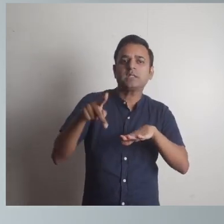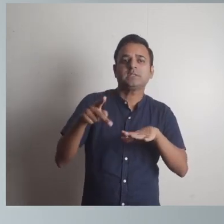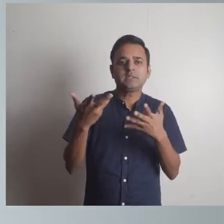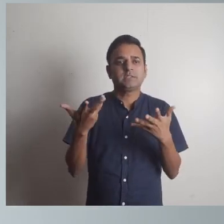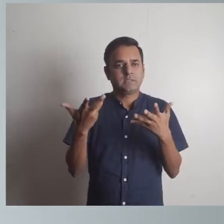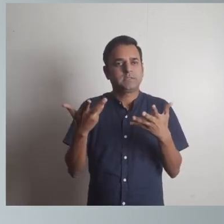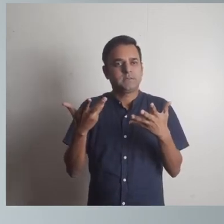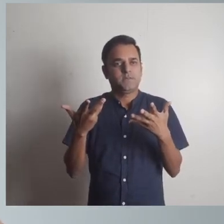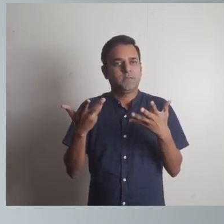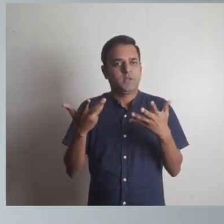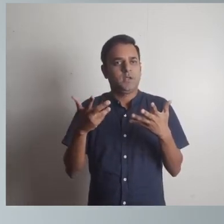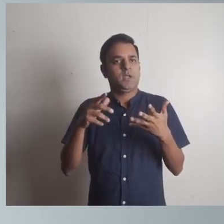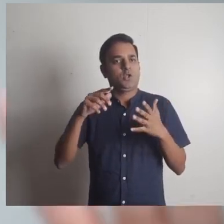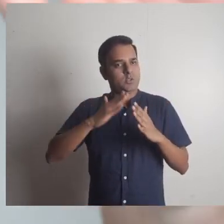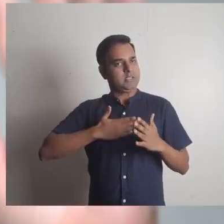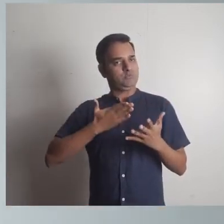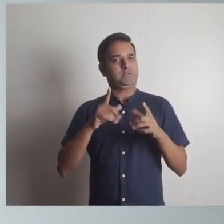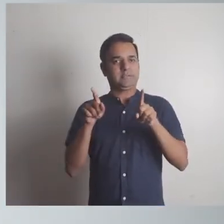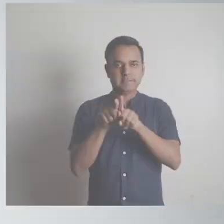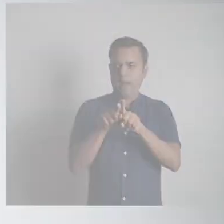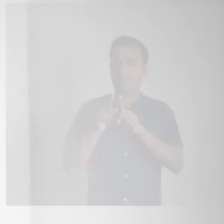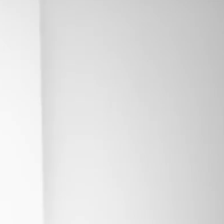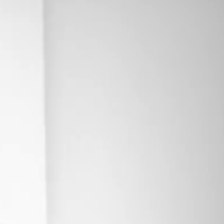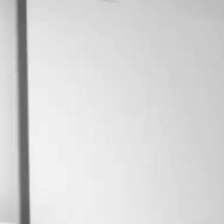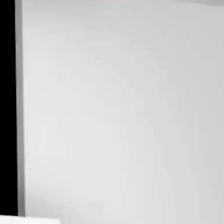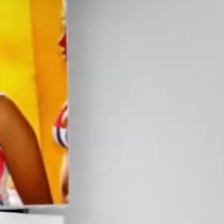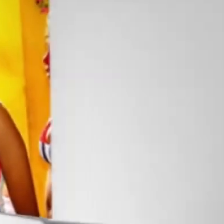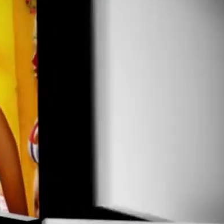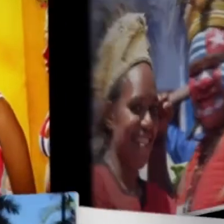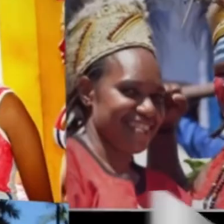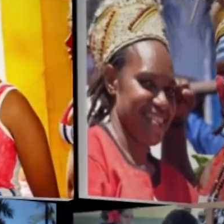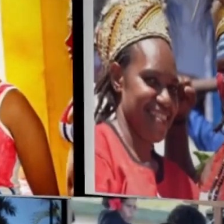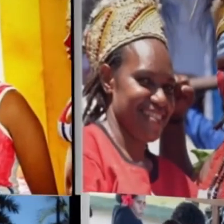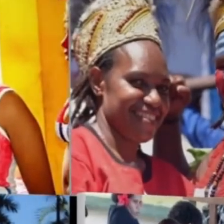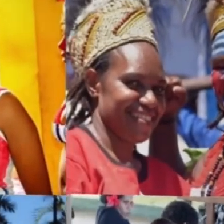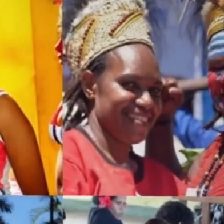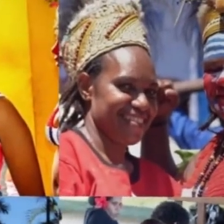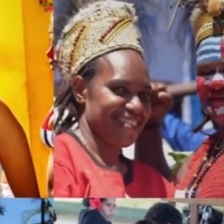forward into the work. That continues no matter how long we're doing our work.